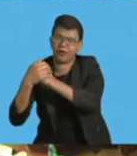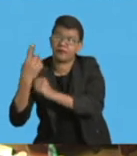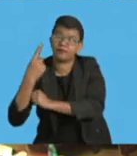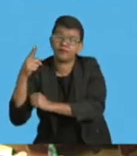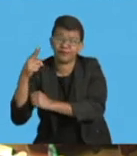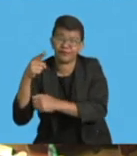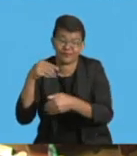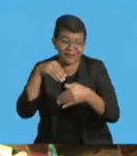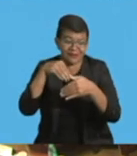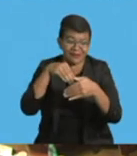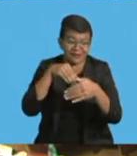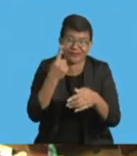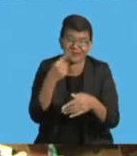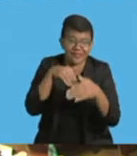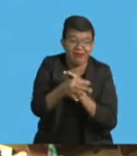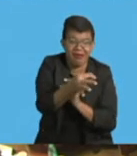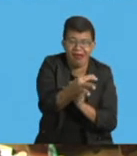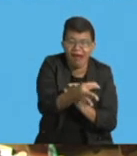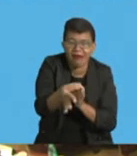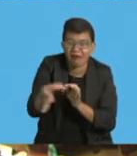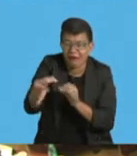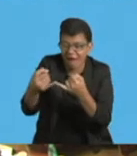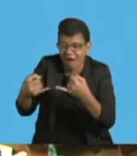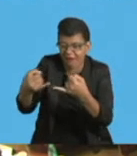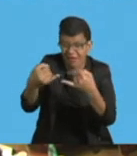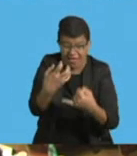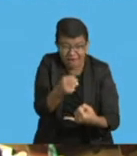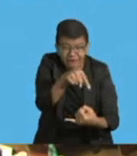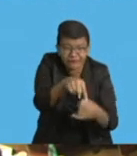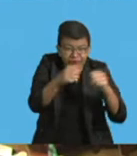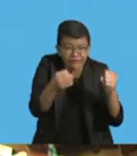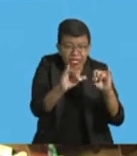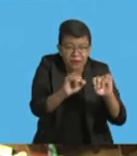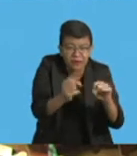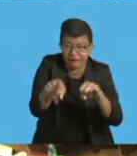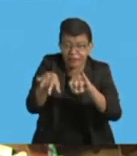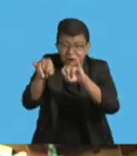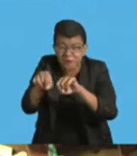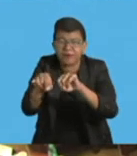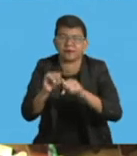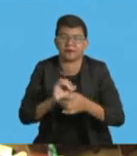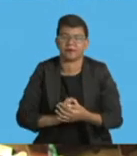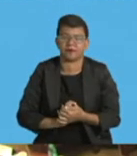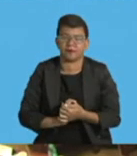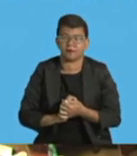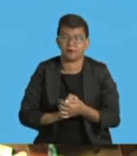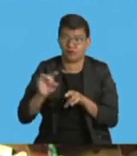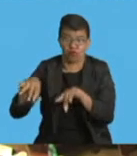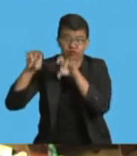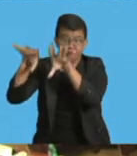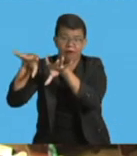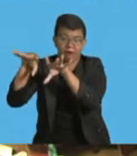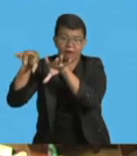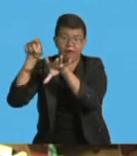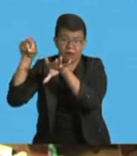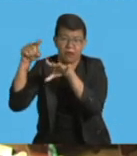to phase out fossil fuels and coal in particular. For Australia, coal remains a major